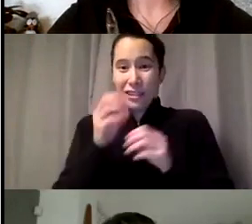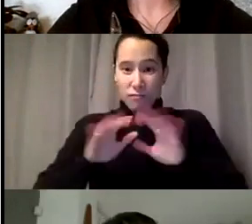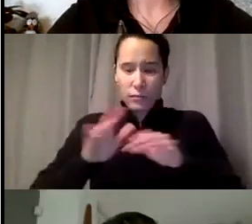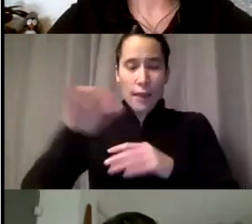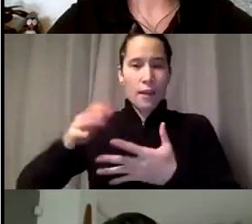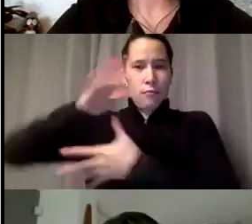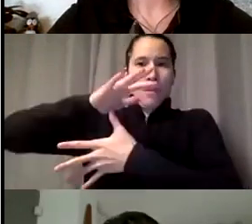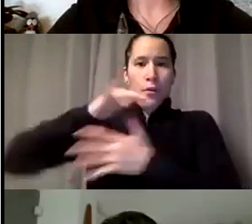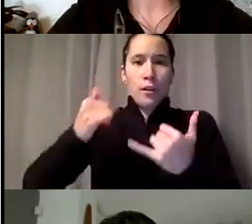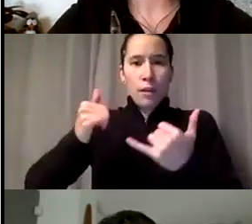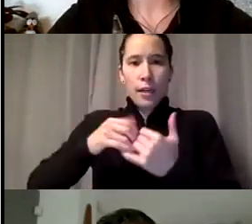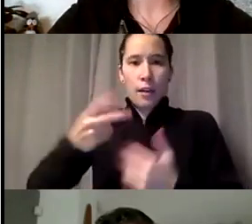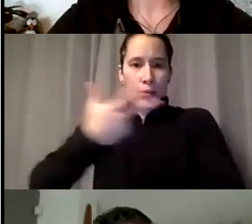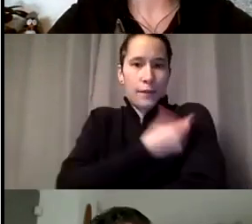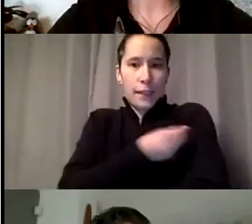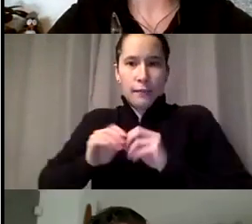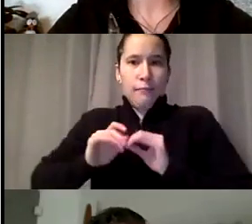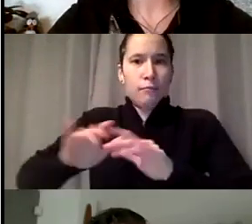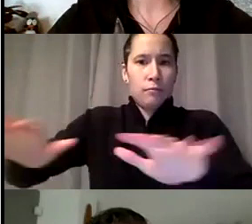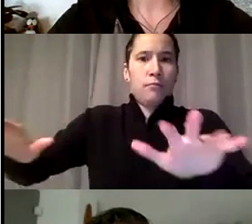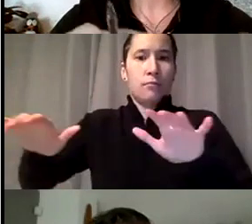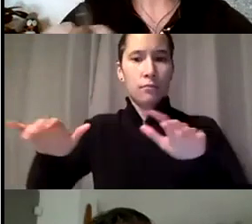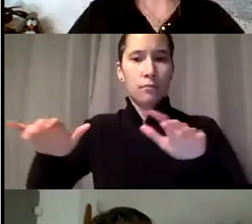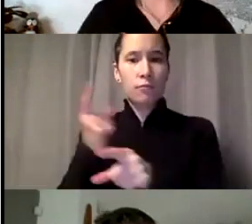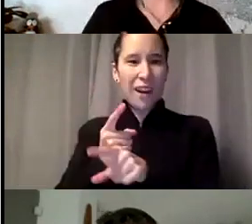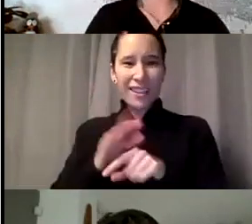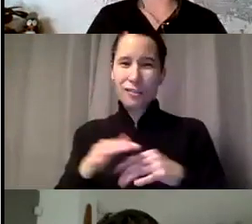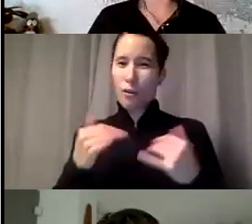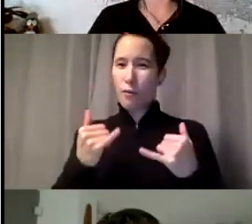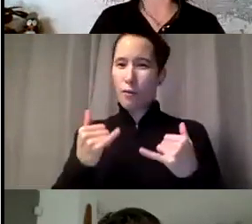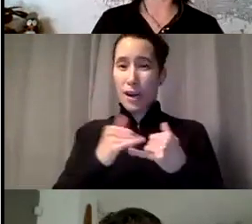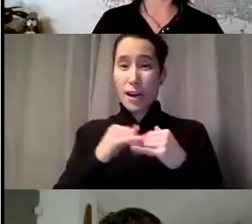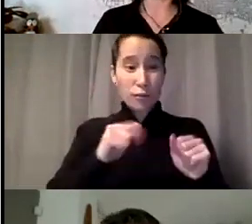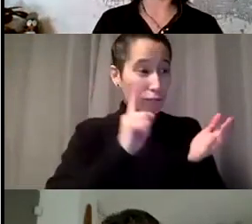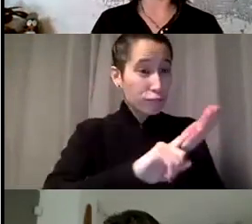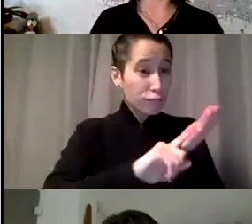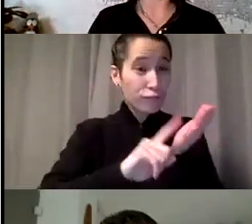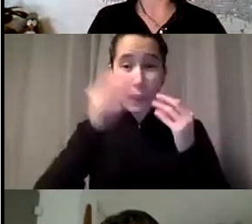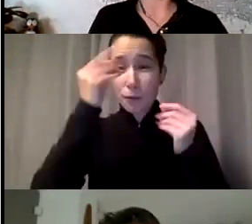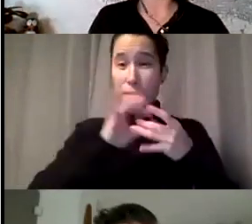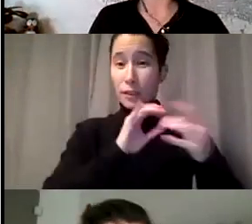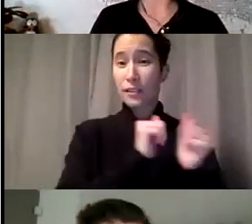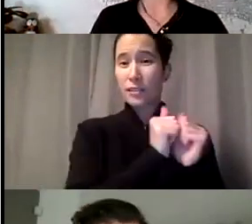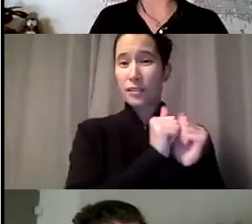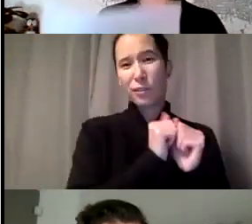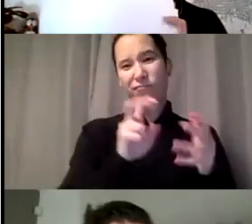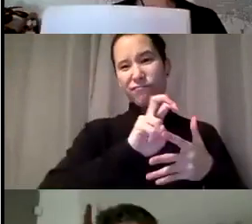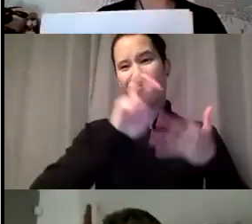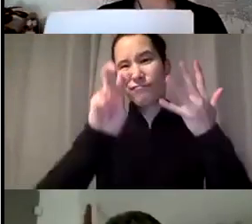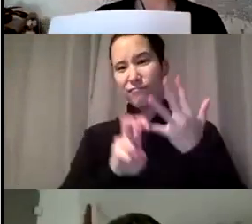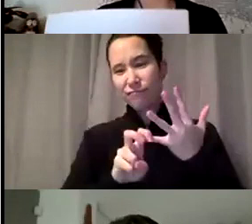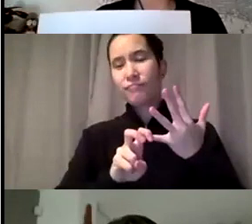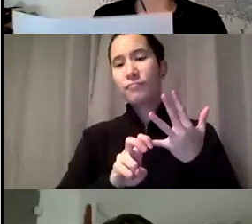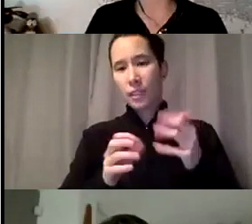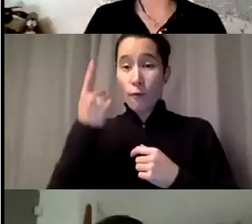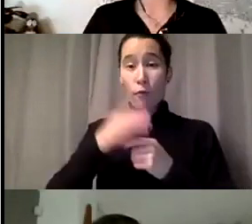they can't commit to the timelines that they potentially had already committed to with updating the orders.